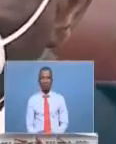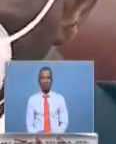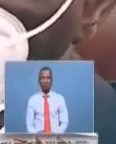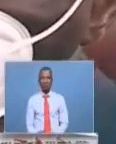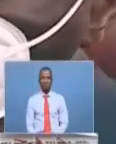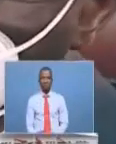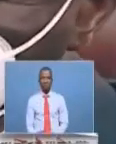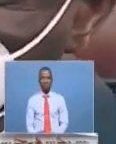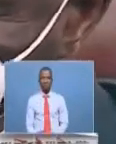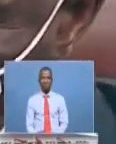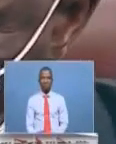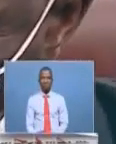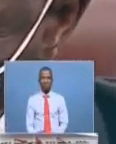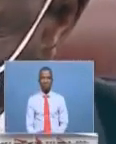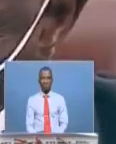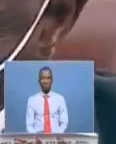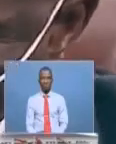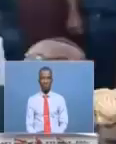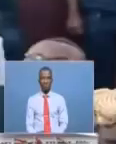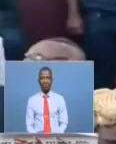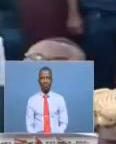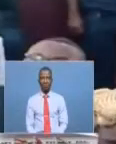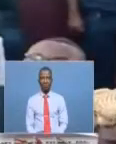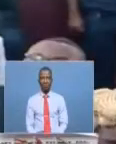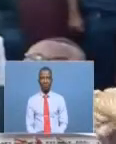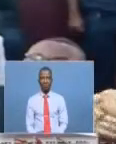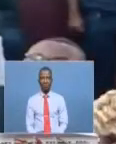And that ground